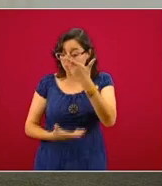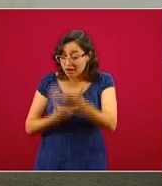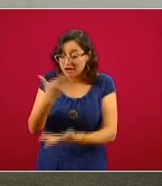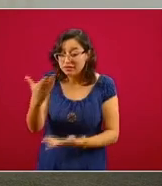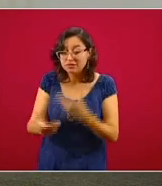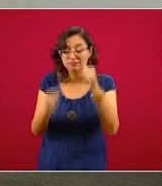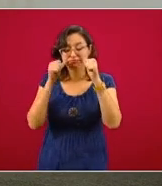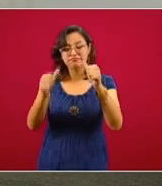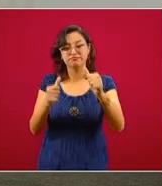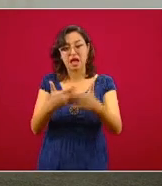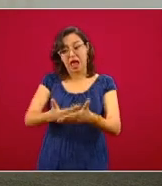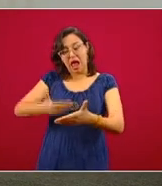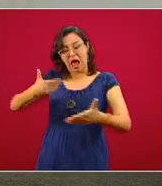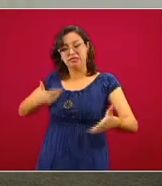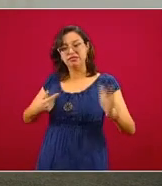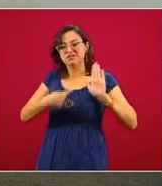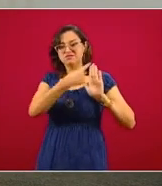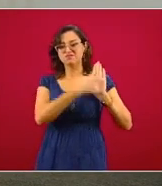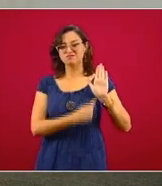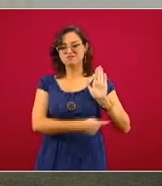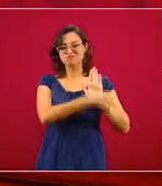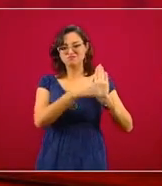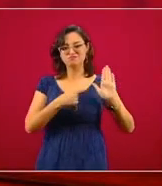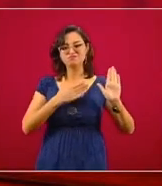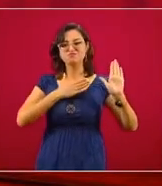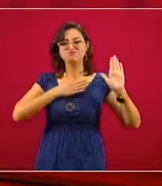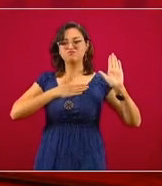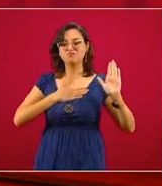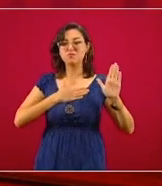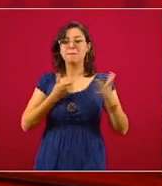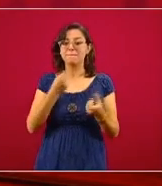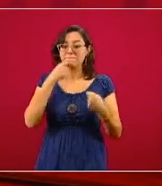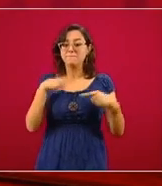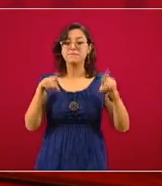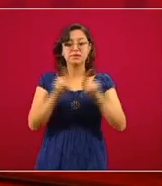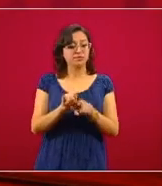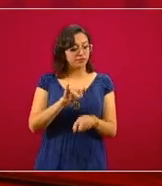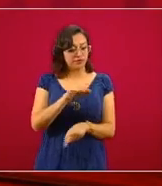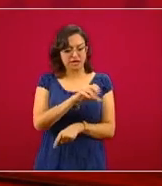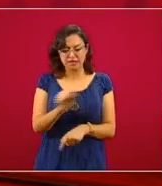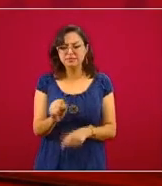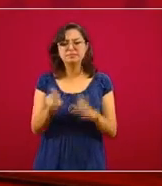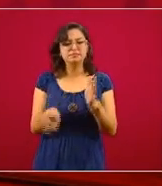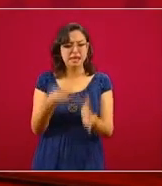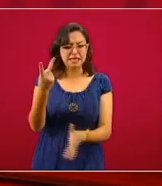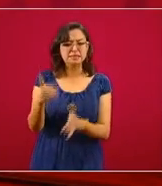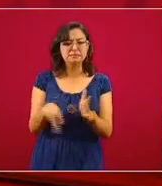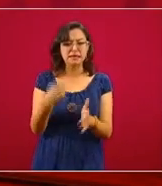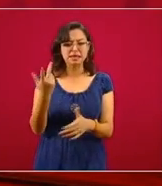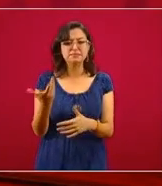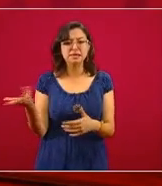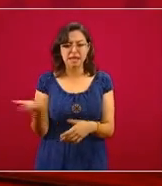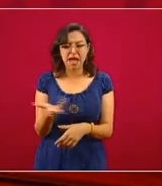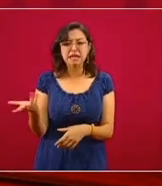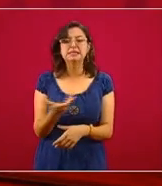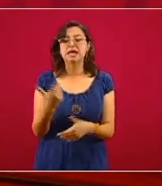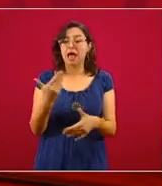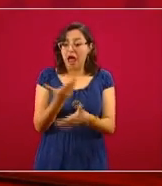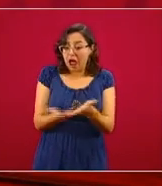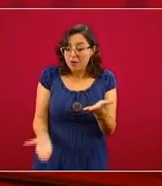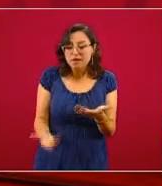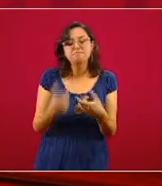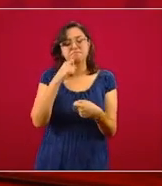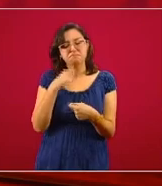That the health professional has taken that oath. Now, Social Security on other